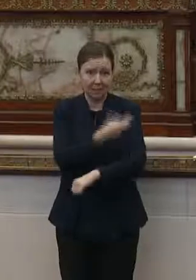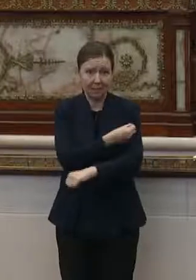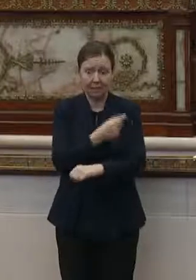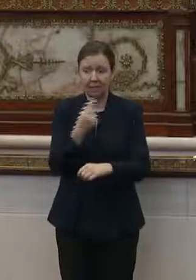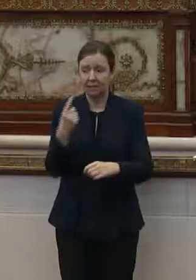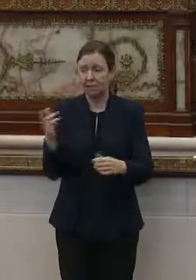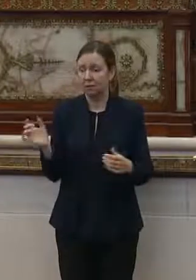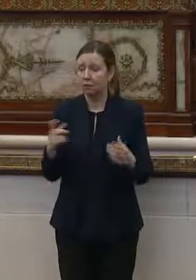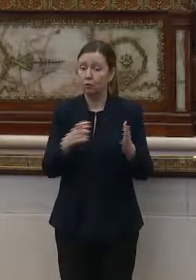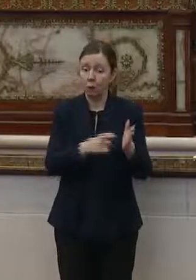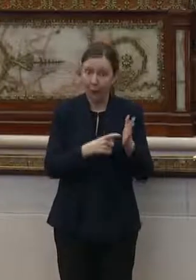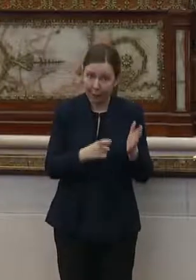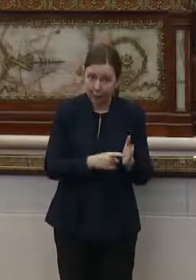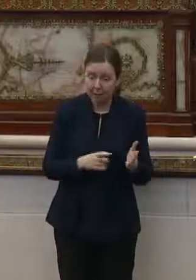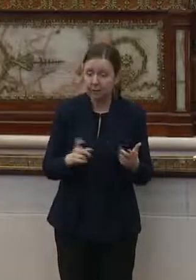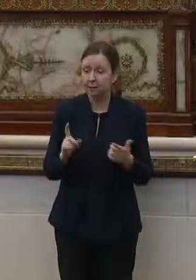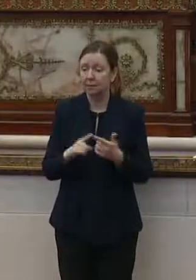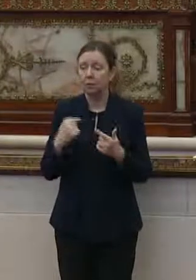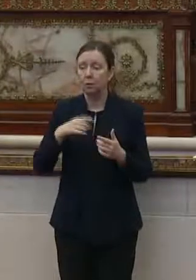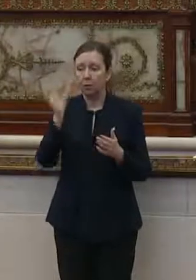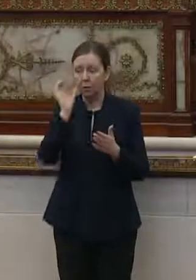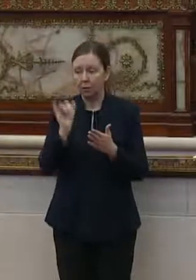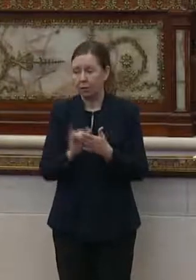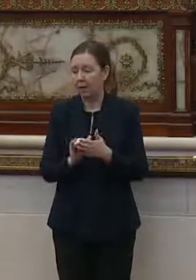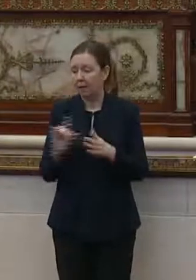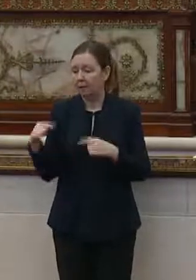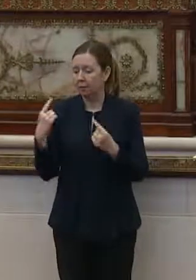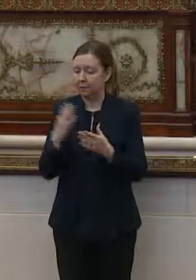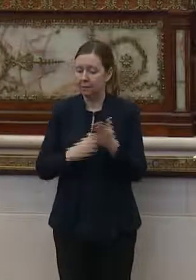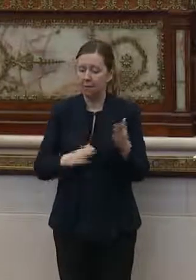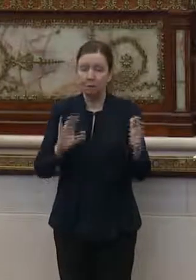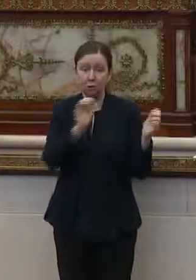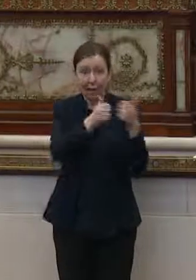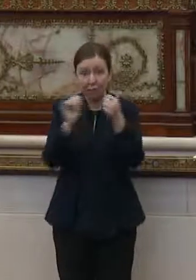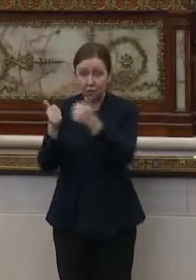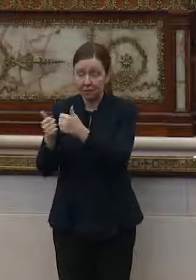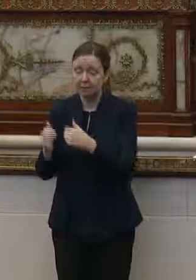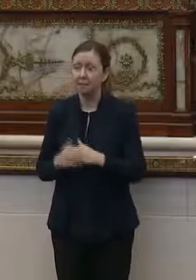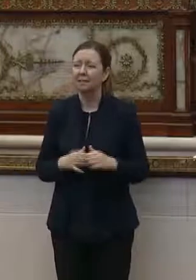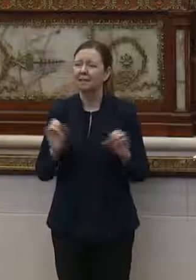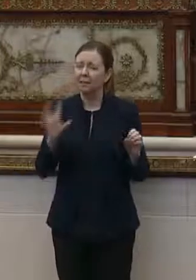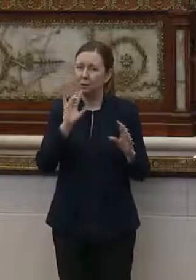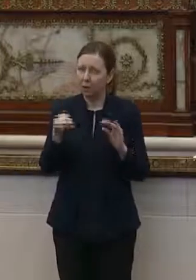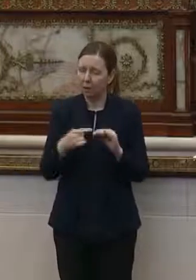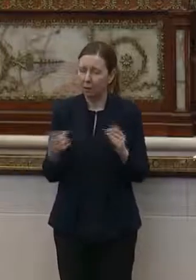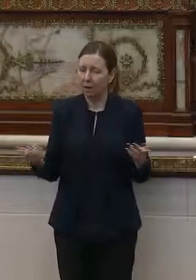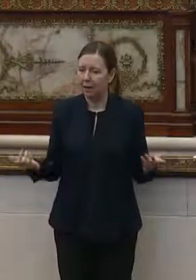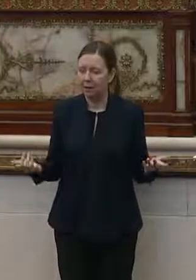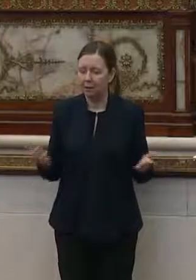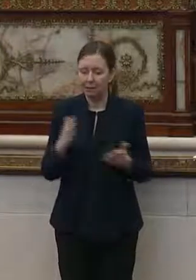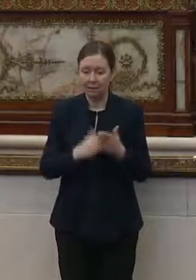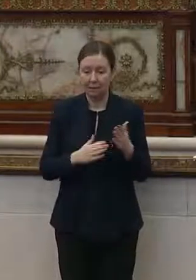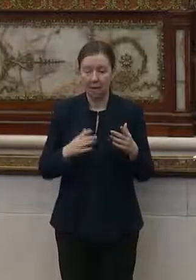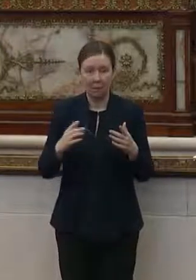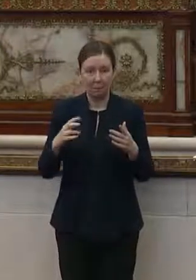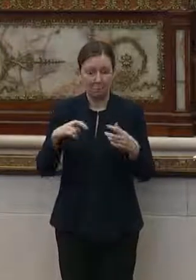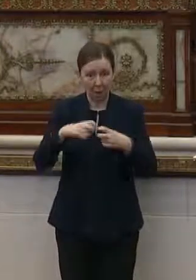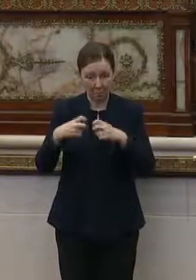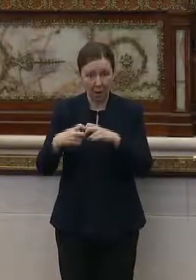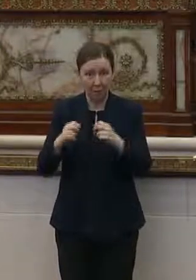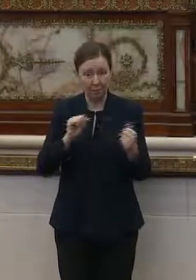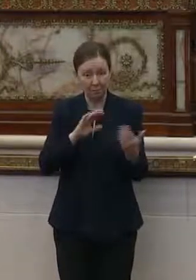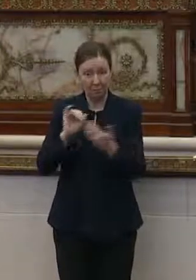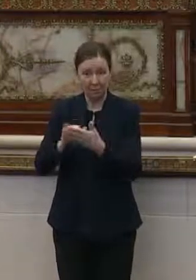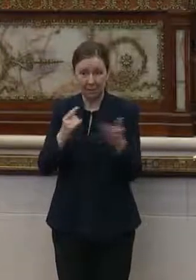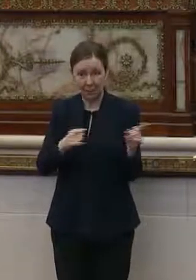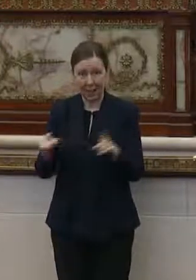as the requirements. We've heard that there's been some logistical challenges. Can you talk to us about some of the discrepancies that's been